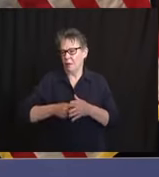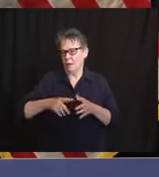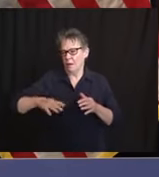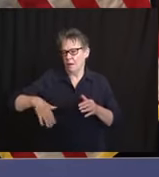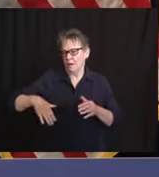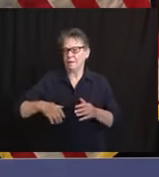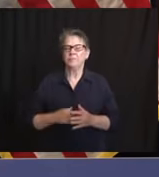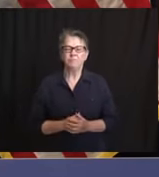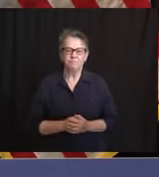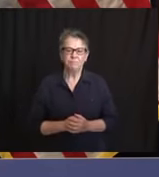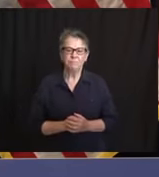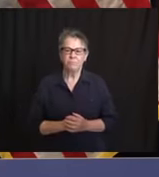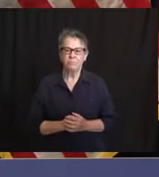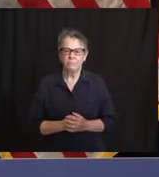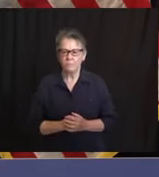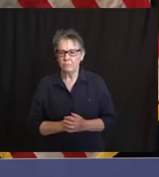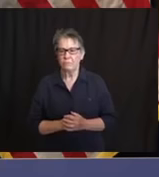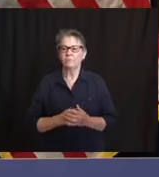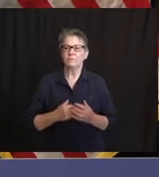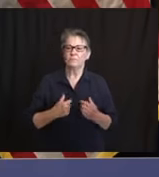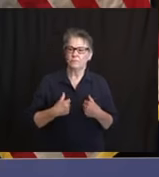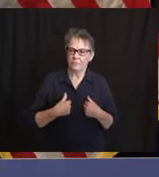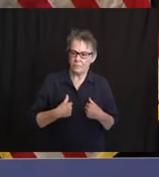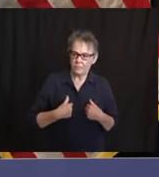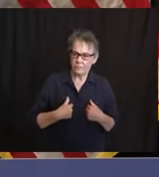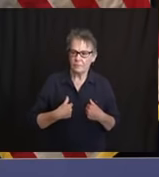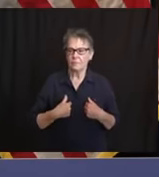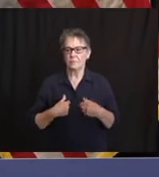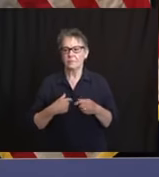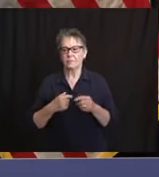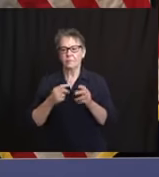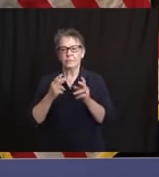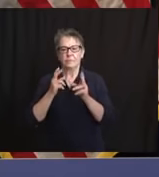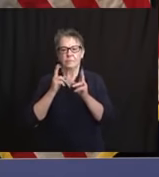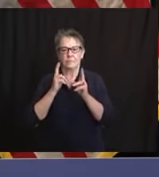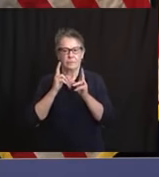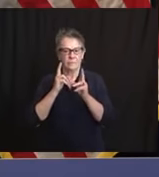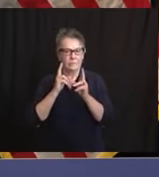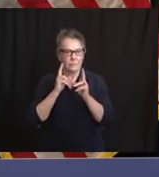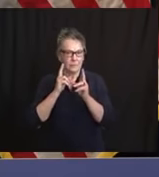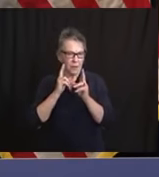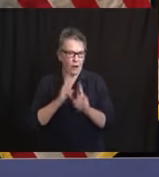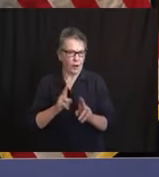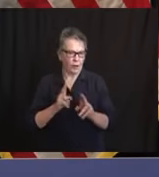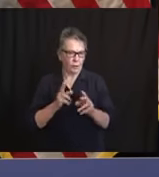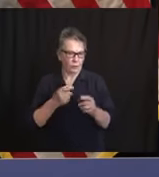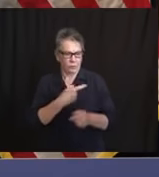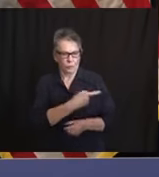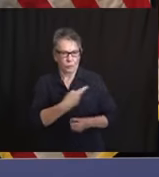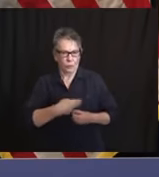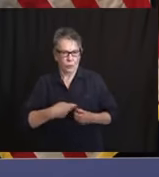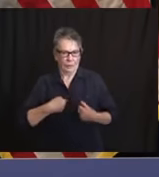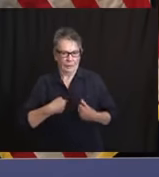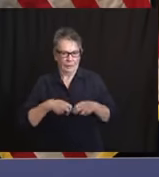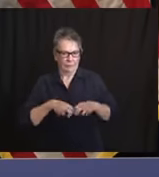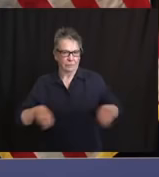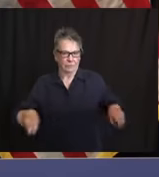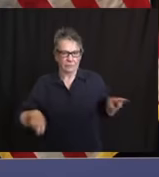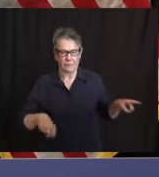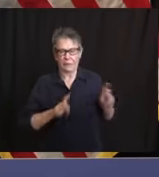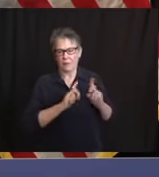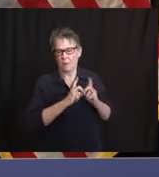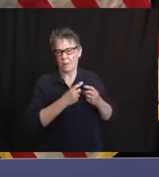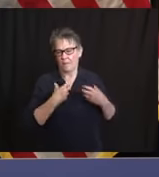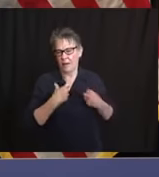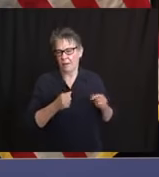to be joined by the woman to my right who needs no introduction, the Commissioner of the Department of Health, Judy Persichilli. To her right, the Department of Health's Communicable